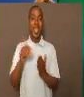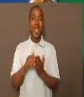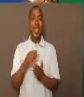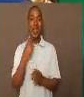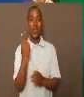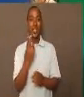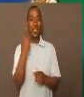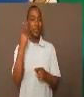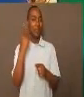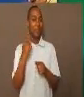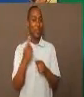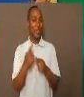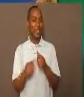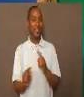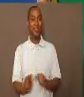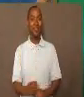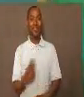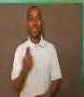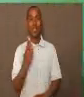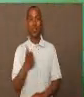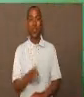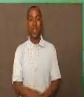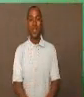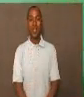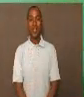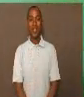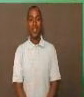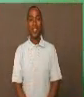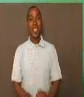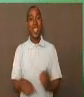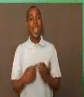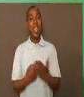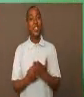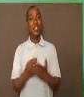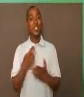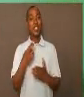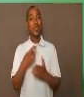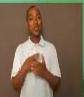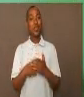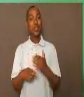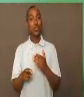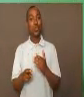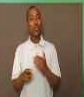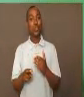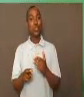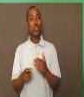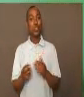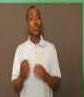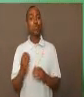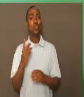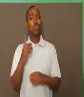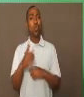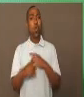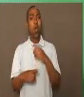regenerated once they are used up. These resources take thousands of years